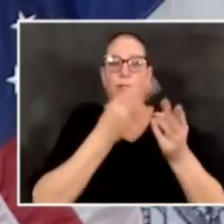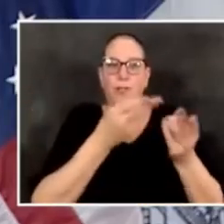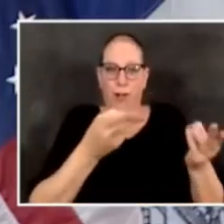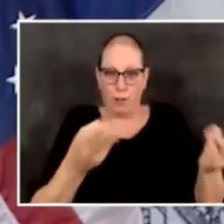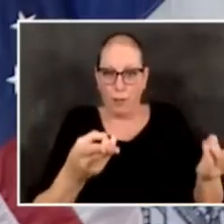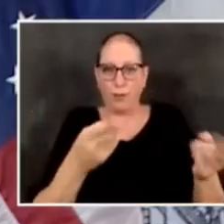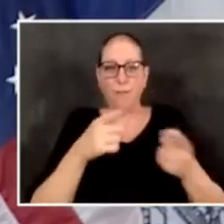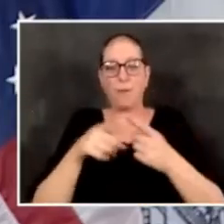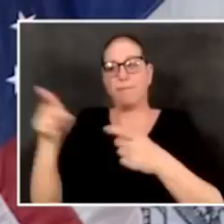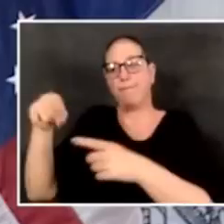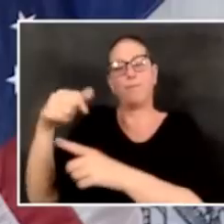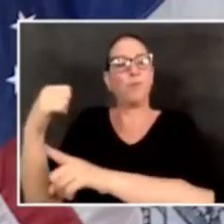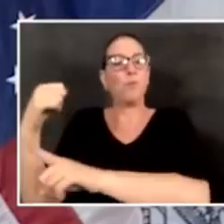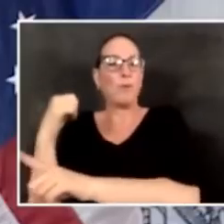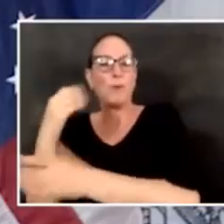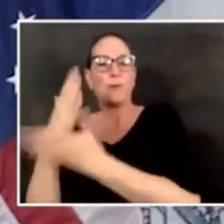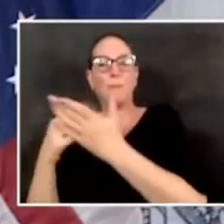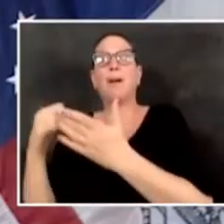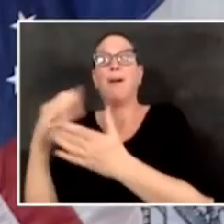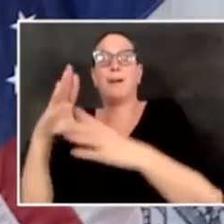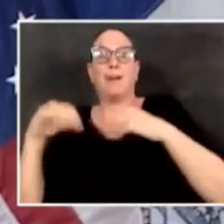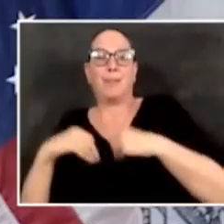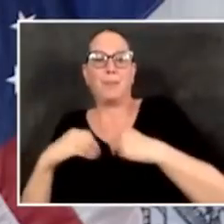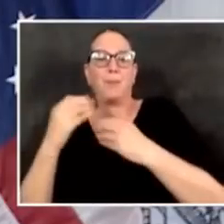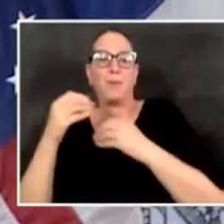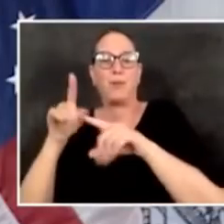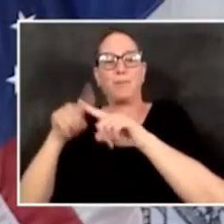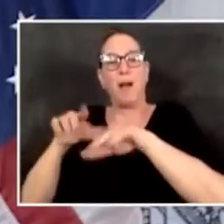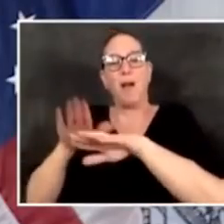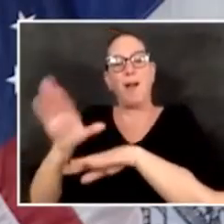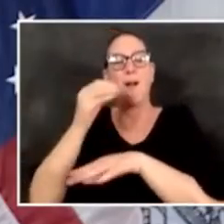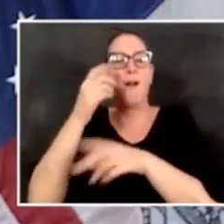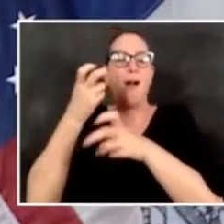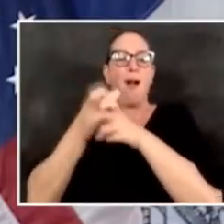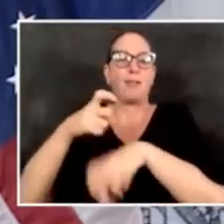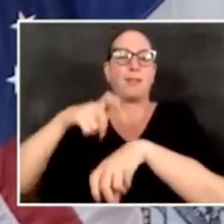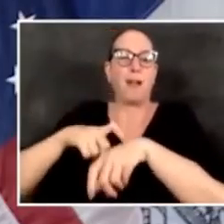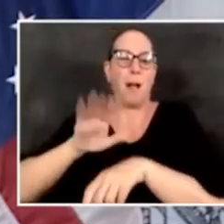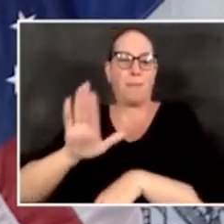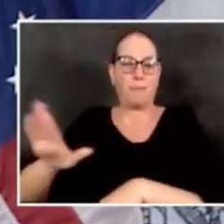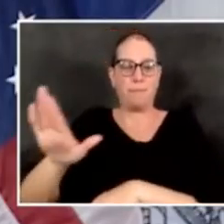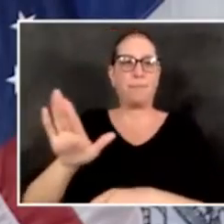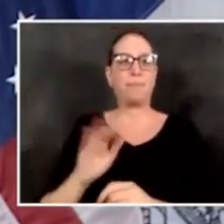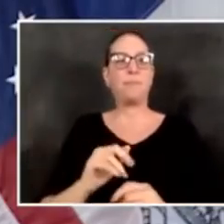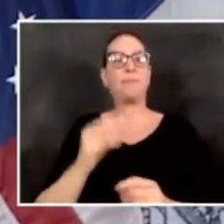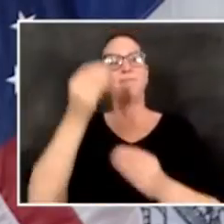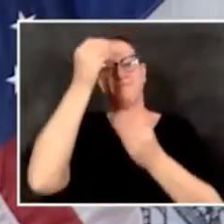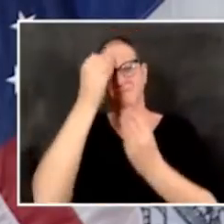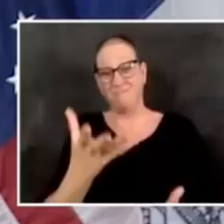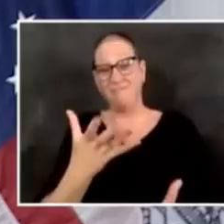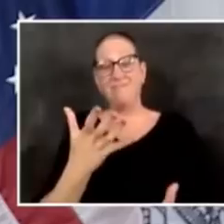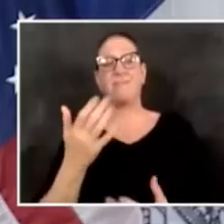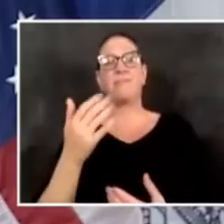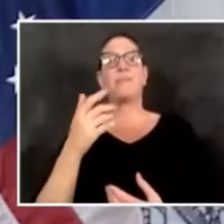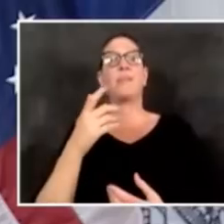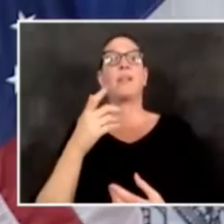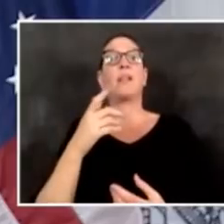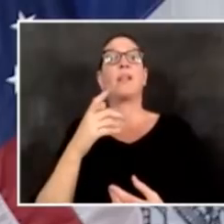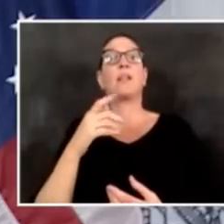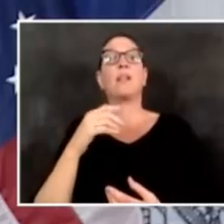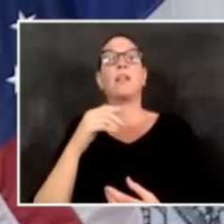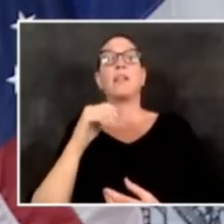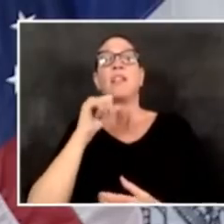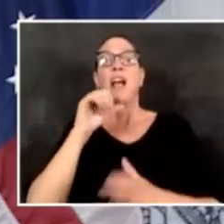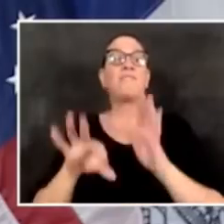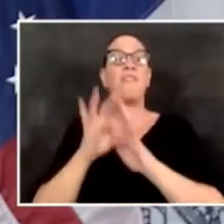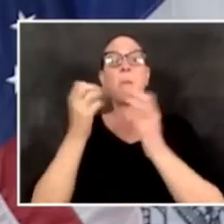seen surprisingly few instances of street homeless people appearing to have suffered from this disease. But I think it does put a point